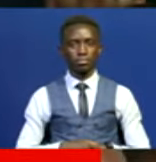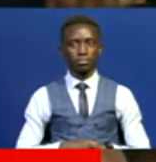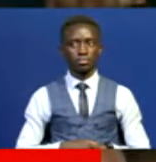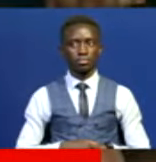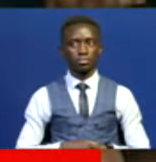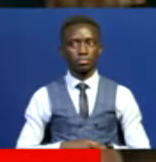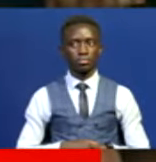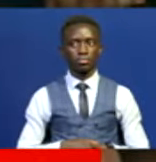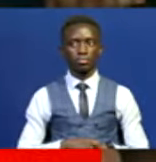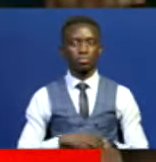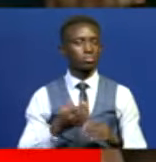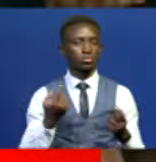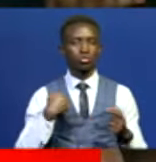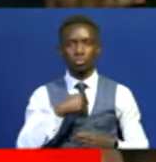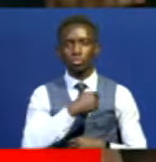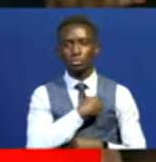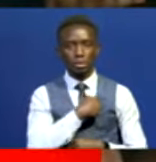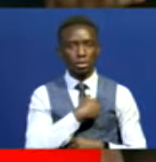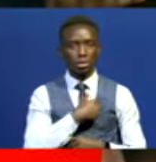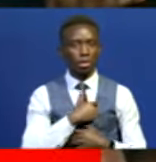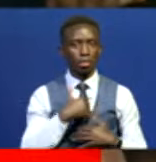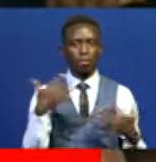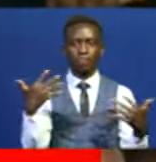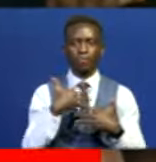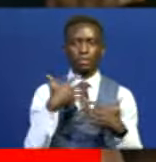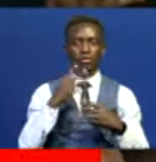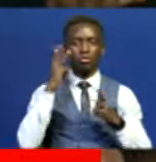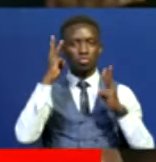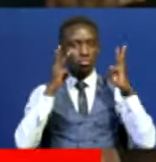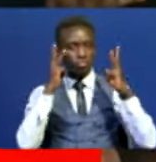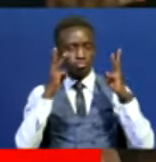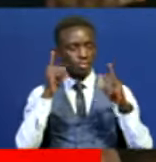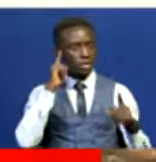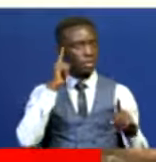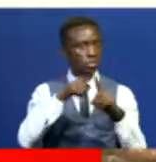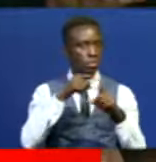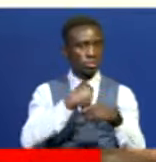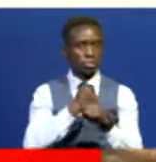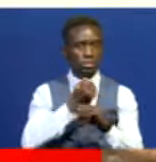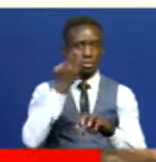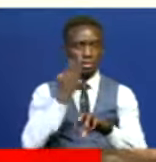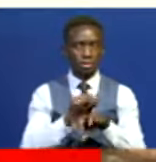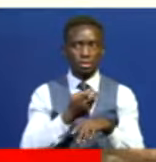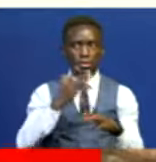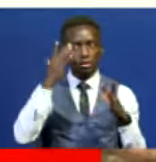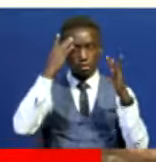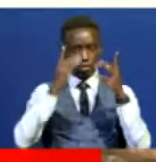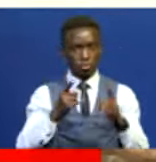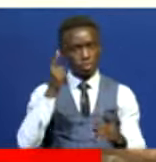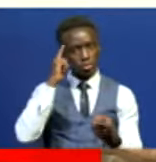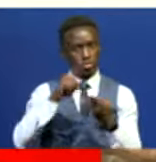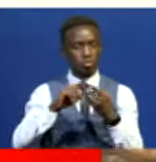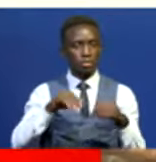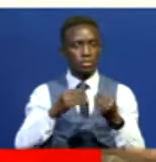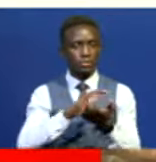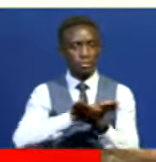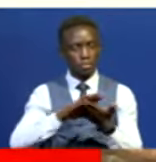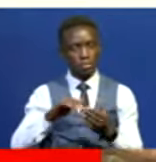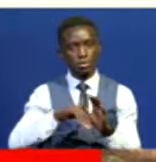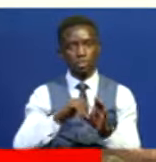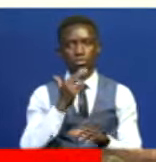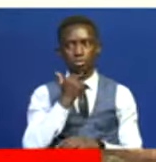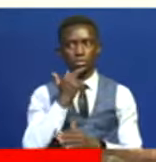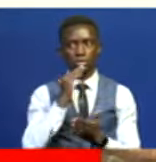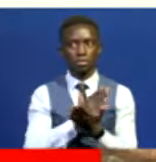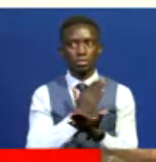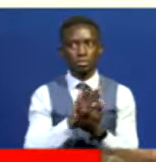and neither have we hesitated, to take difficult decisions to restore sanity in the sugar sector.